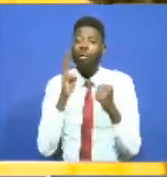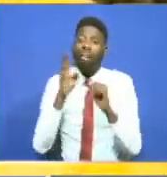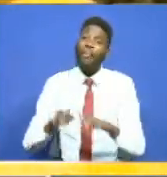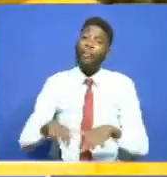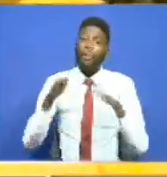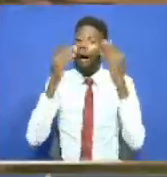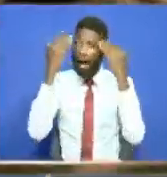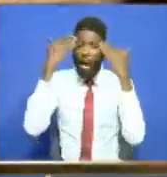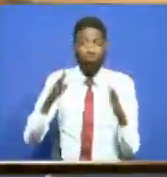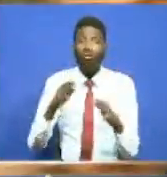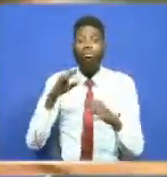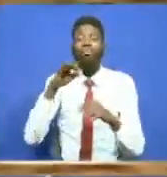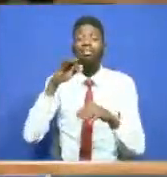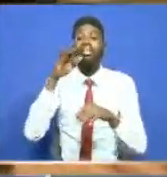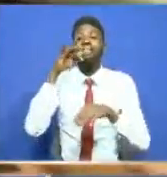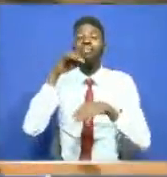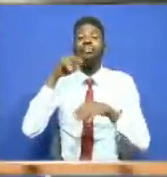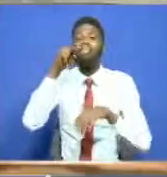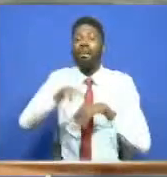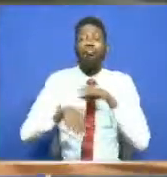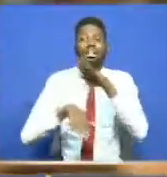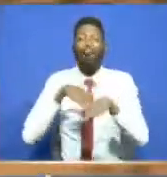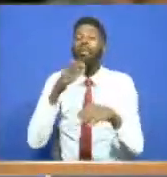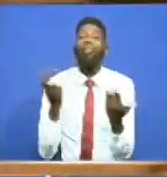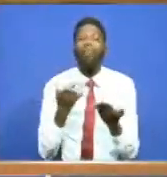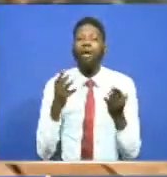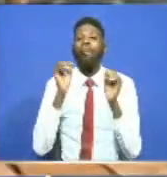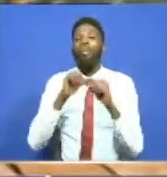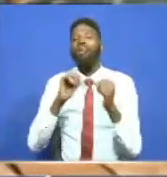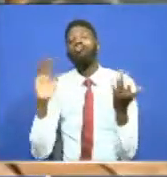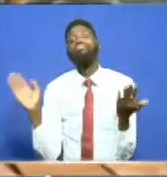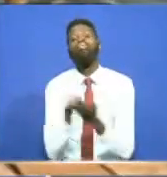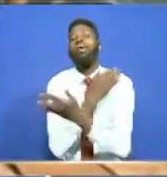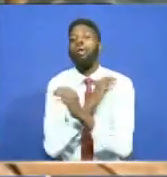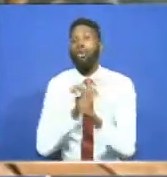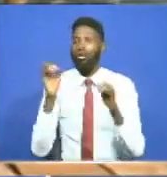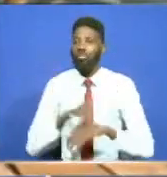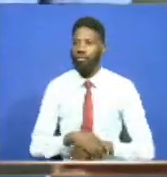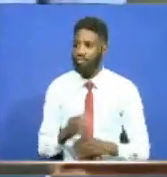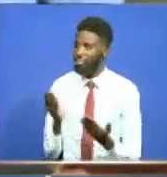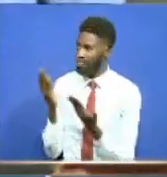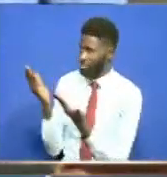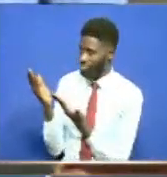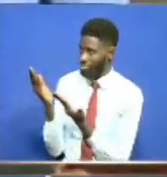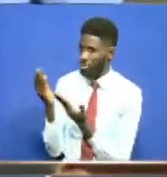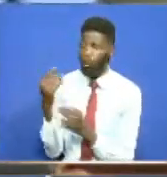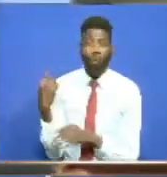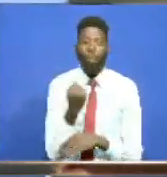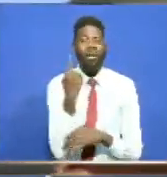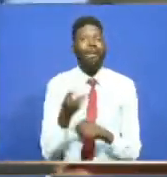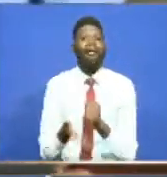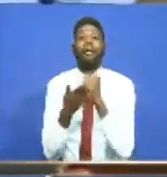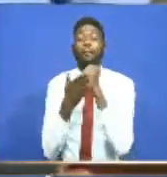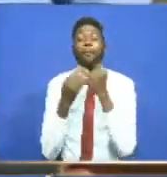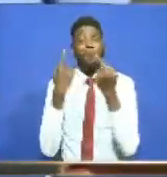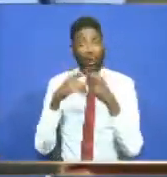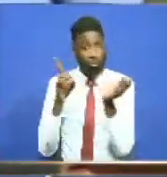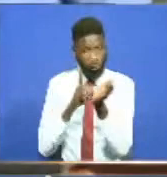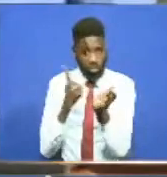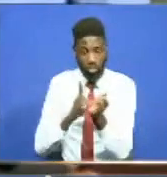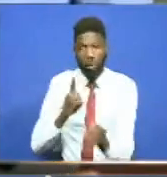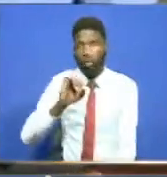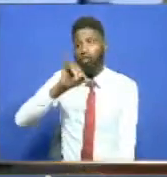The timber bridge has been the only link between the villages and Ruiru town. Dr. Joseph Gishui, as